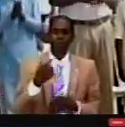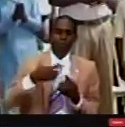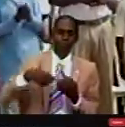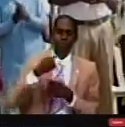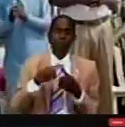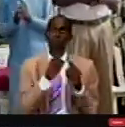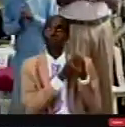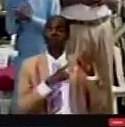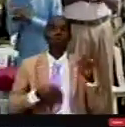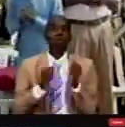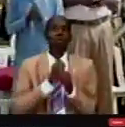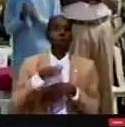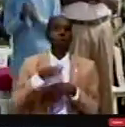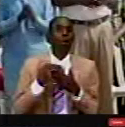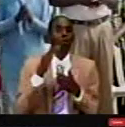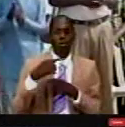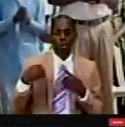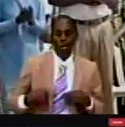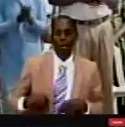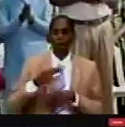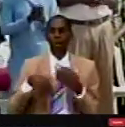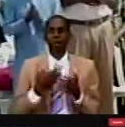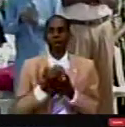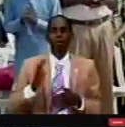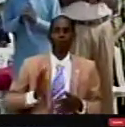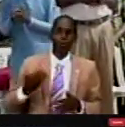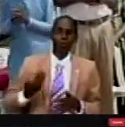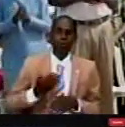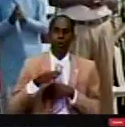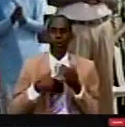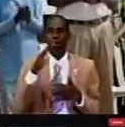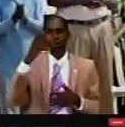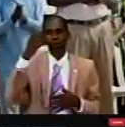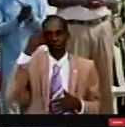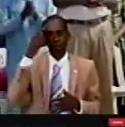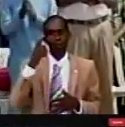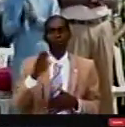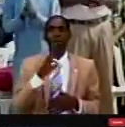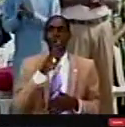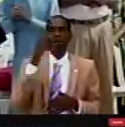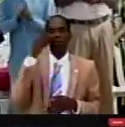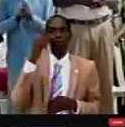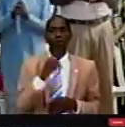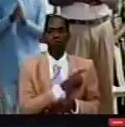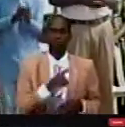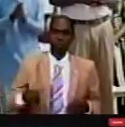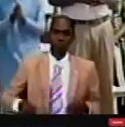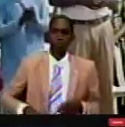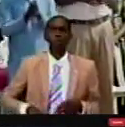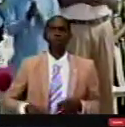and all your mind you belong to the Lord acts that way